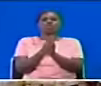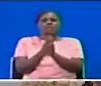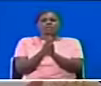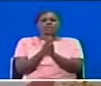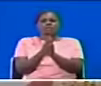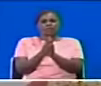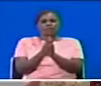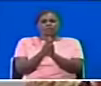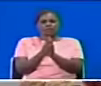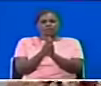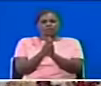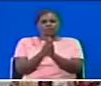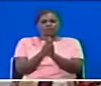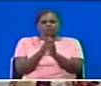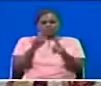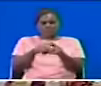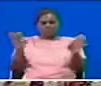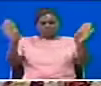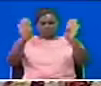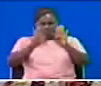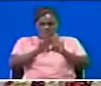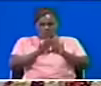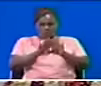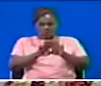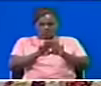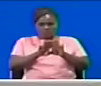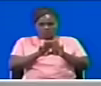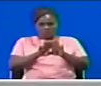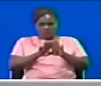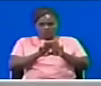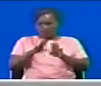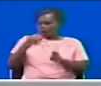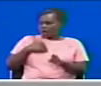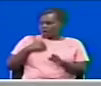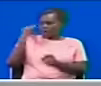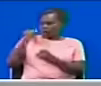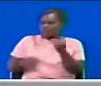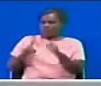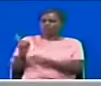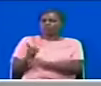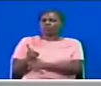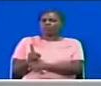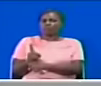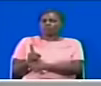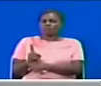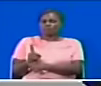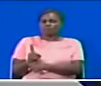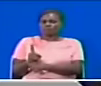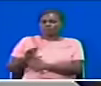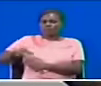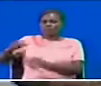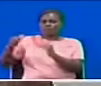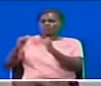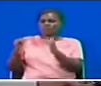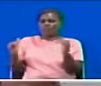forward. In fact, incidentally, even as we close, Mumbi, you'll get the... we'll have you have the last word and then you close. Incidentally, it was at the county level that they